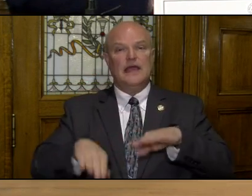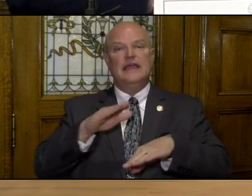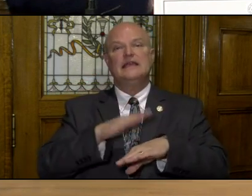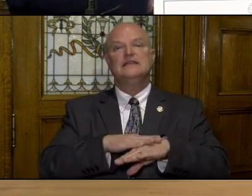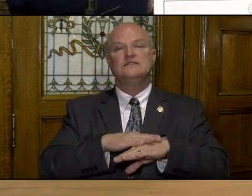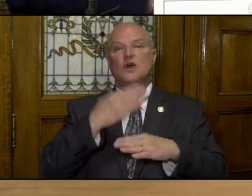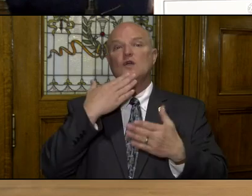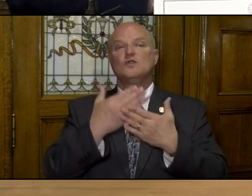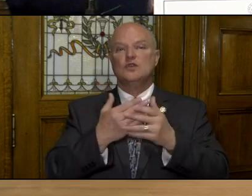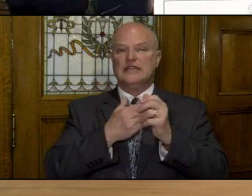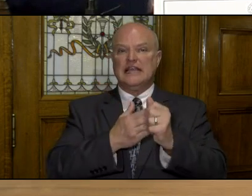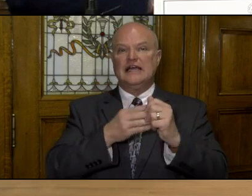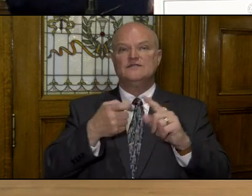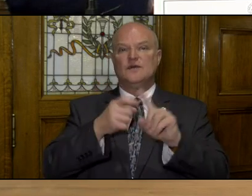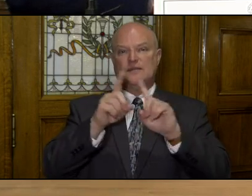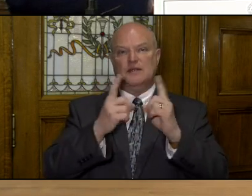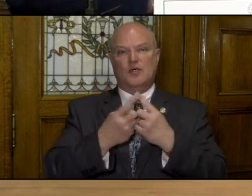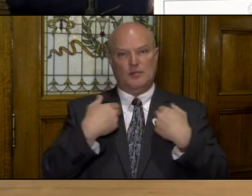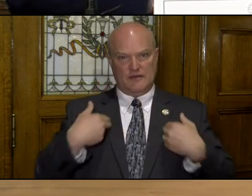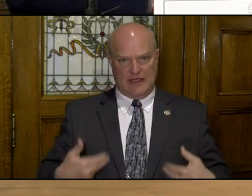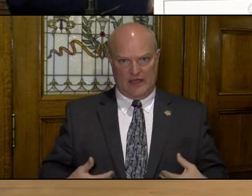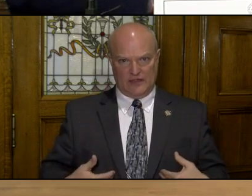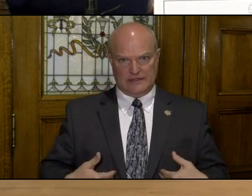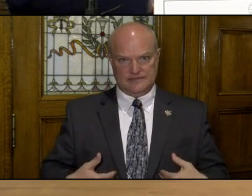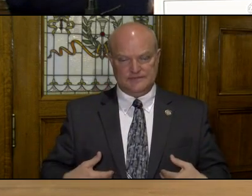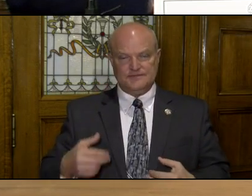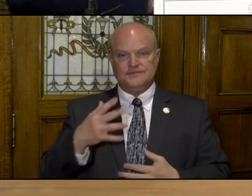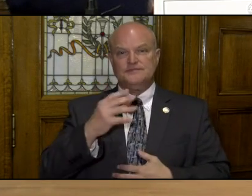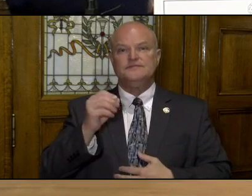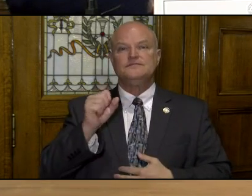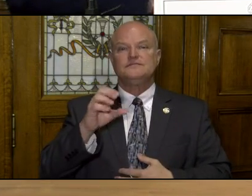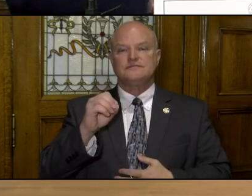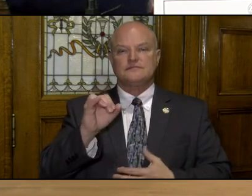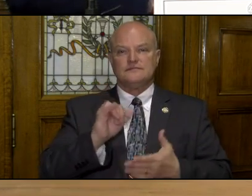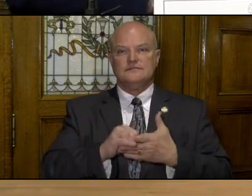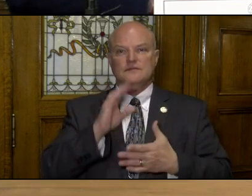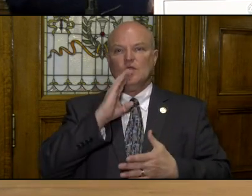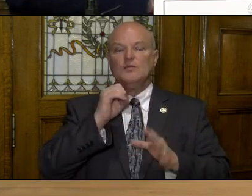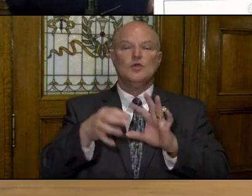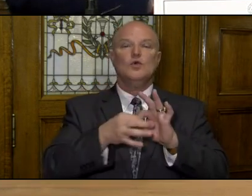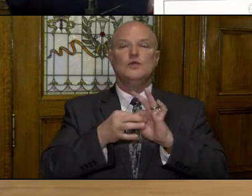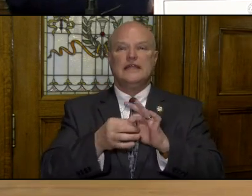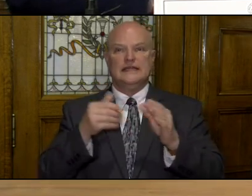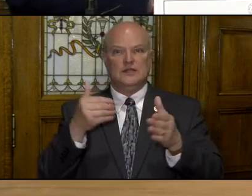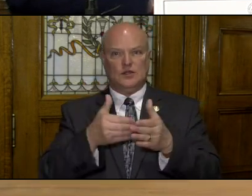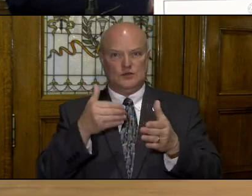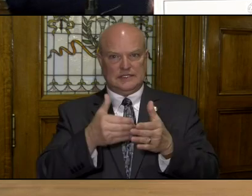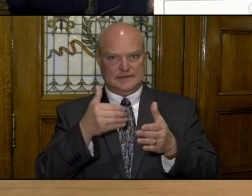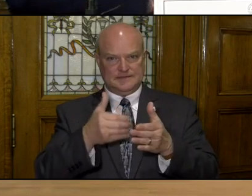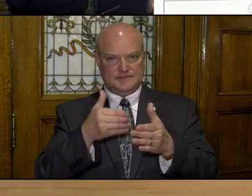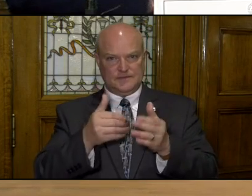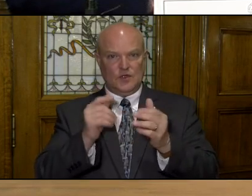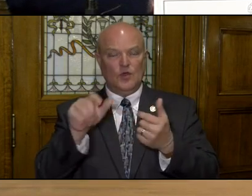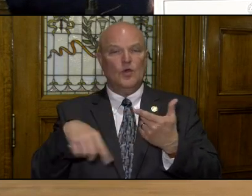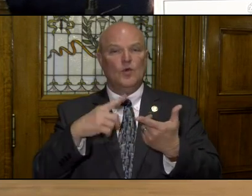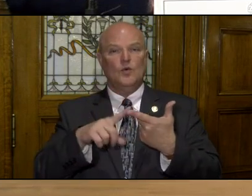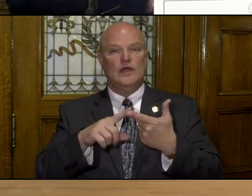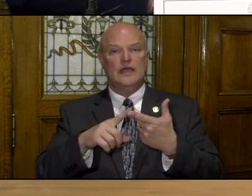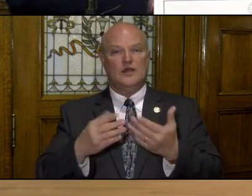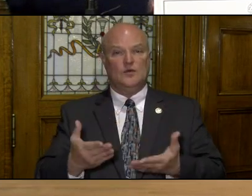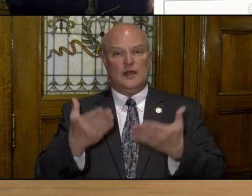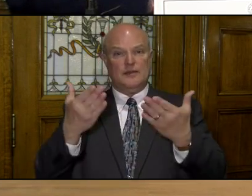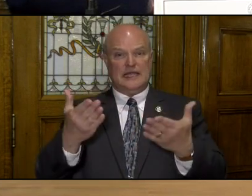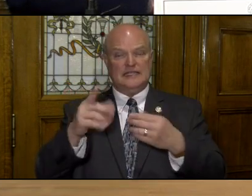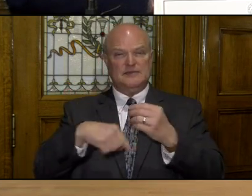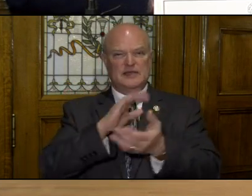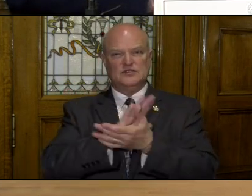upon good guidance from the Department of Health, and so that will be coordinated closely on recommendations in